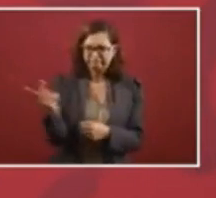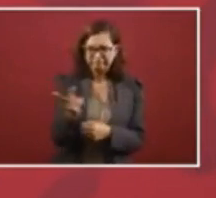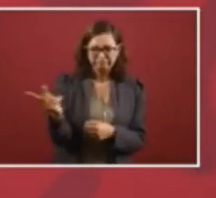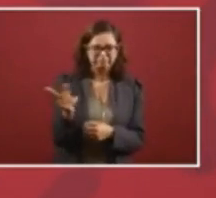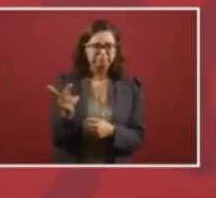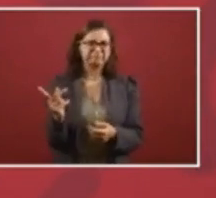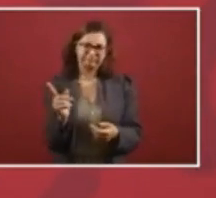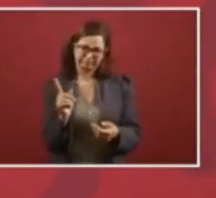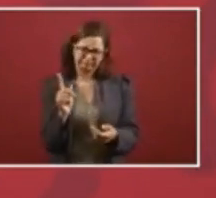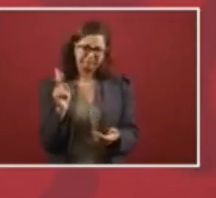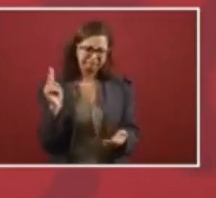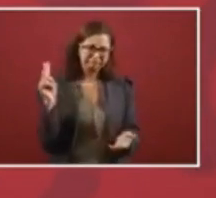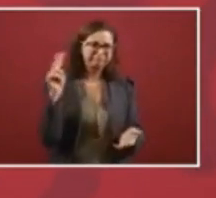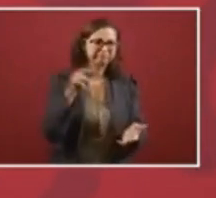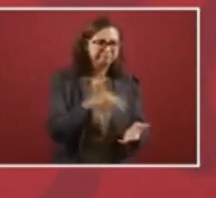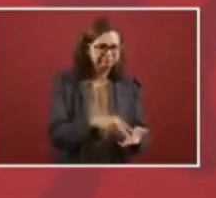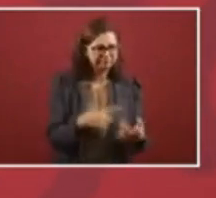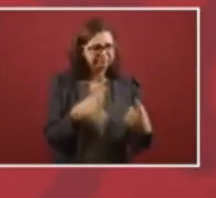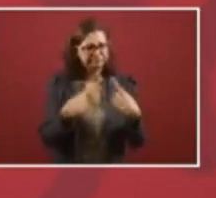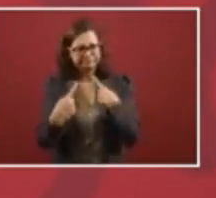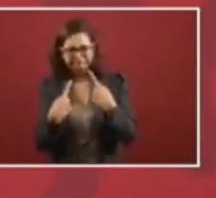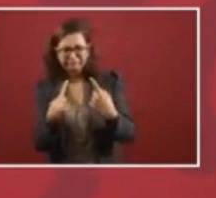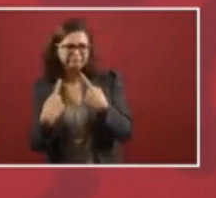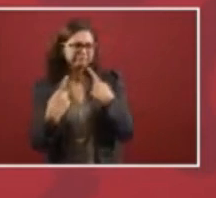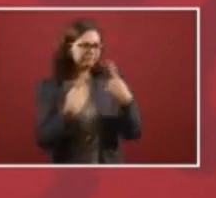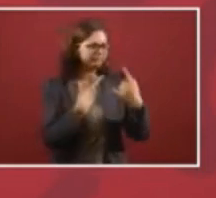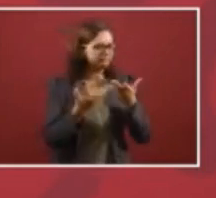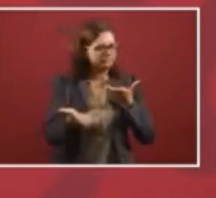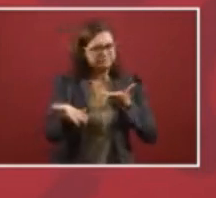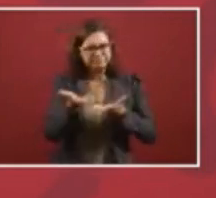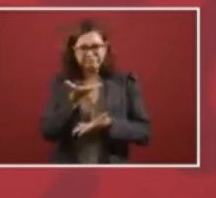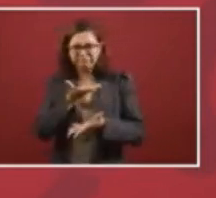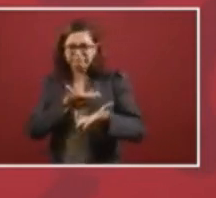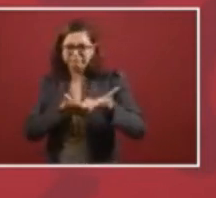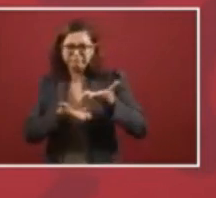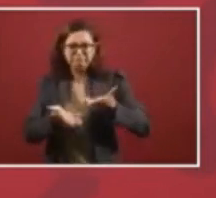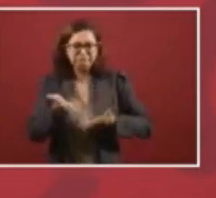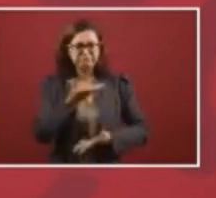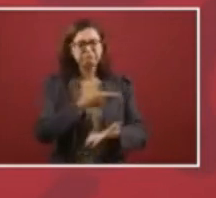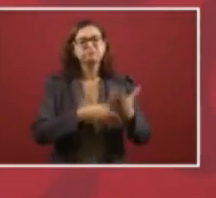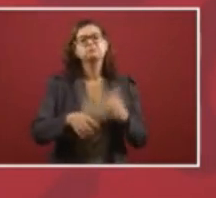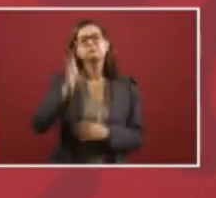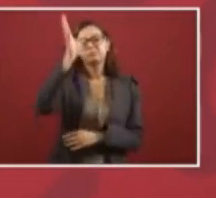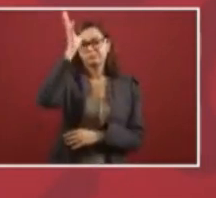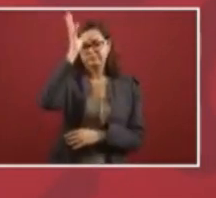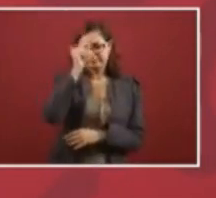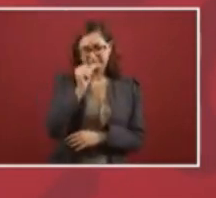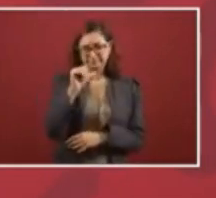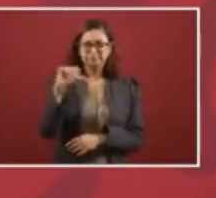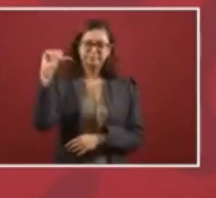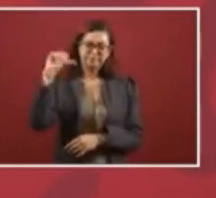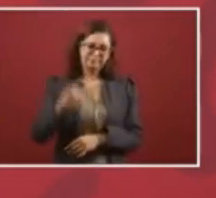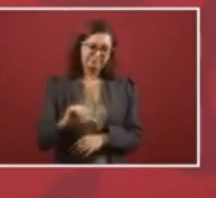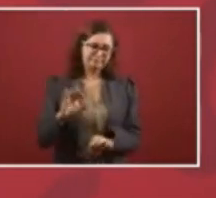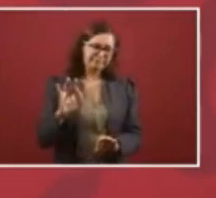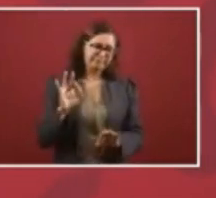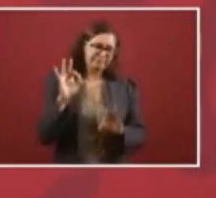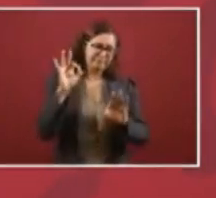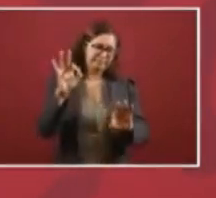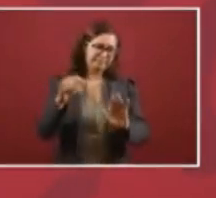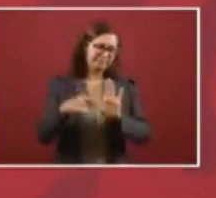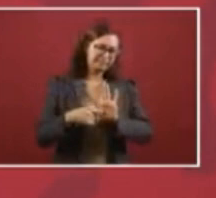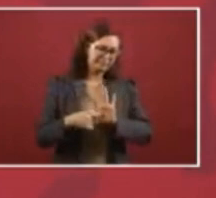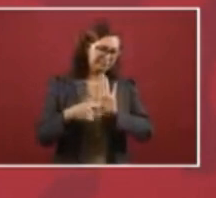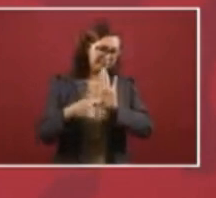place in order to come to the agreement that you will find out